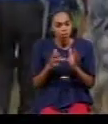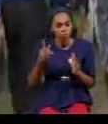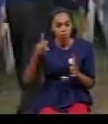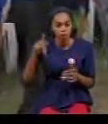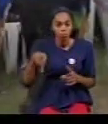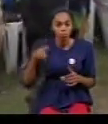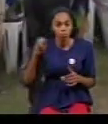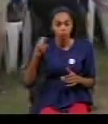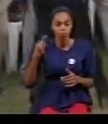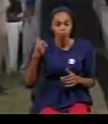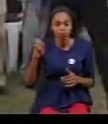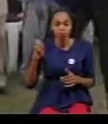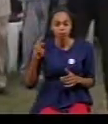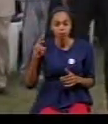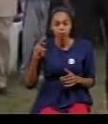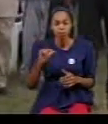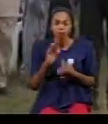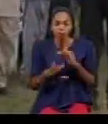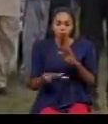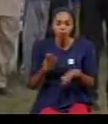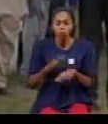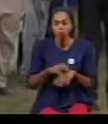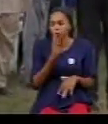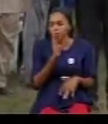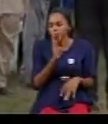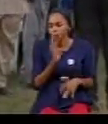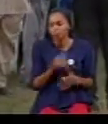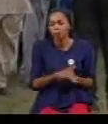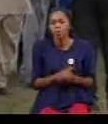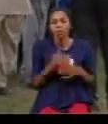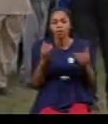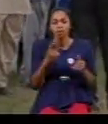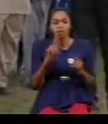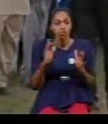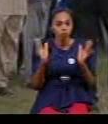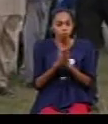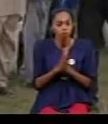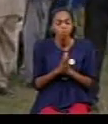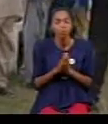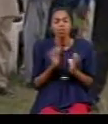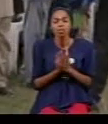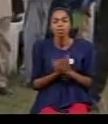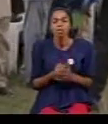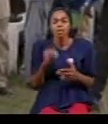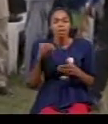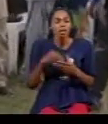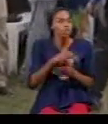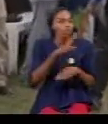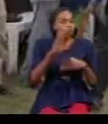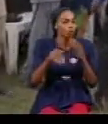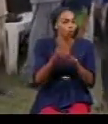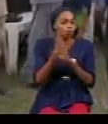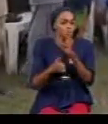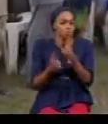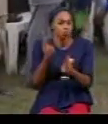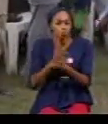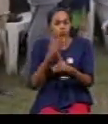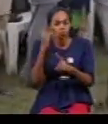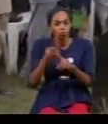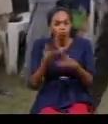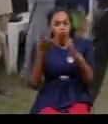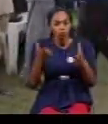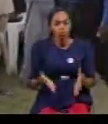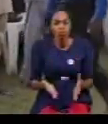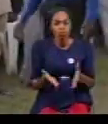You are going to pray right now and say all over the world, right from this place, Lord, stretch forth